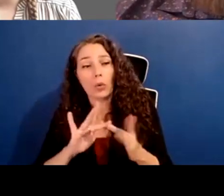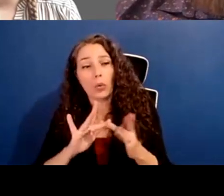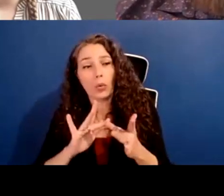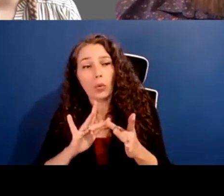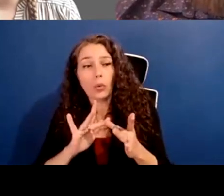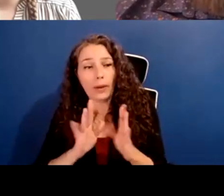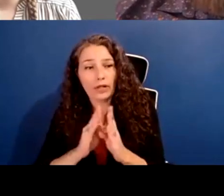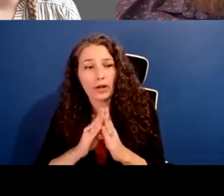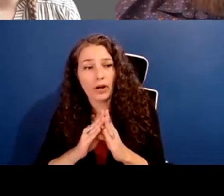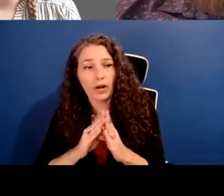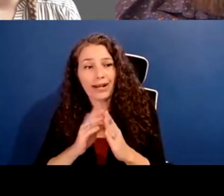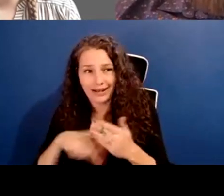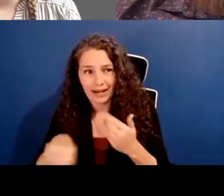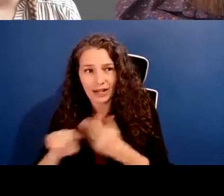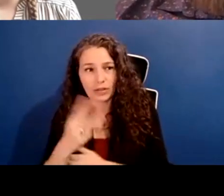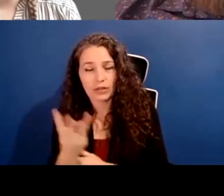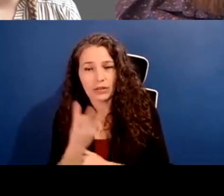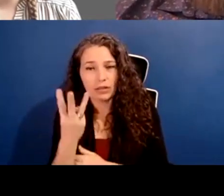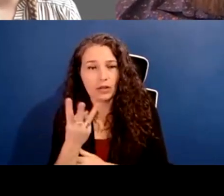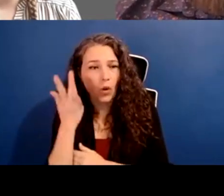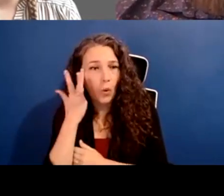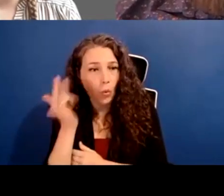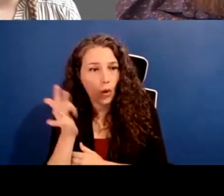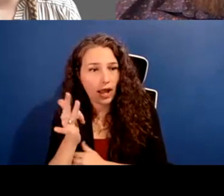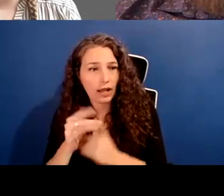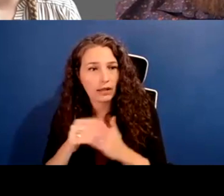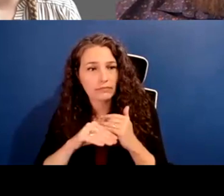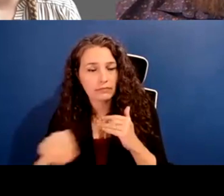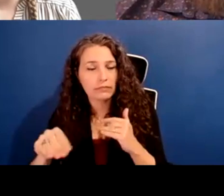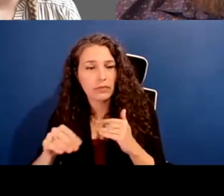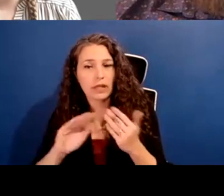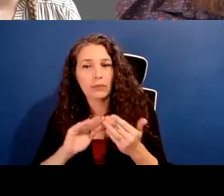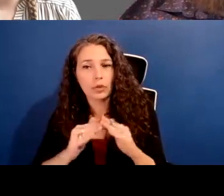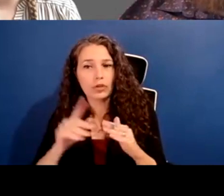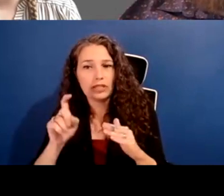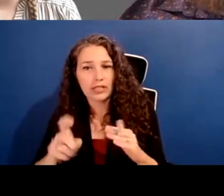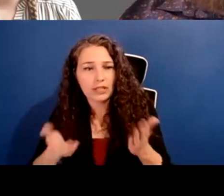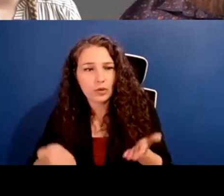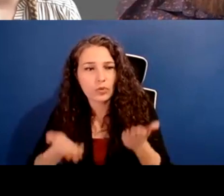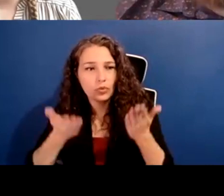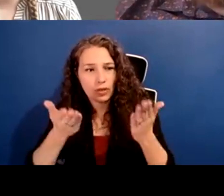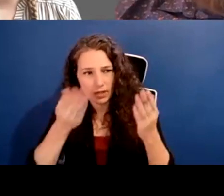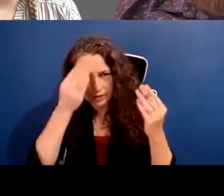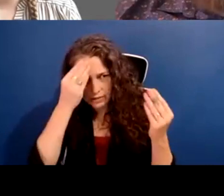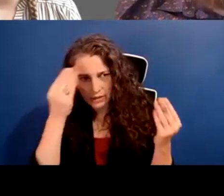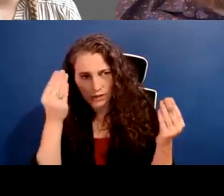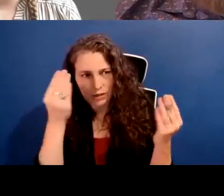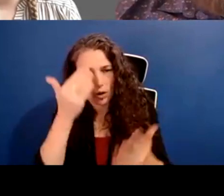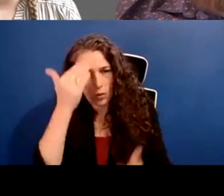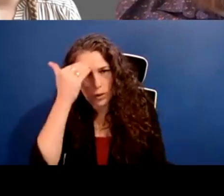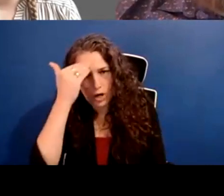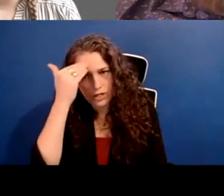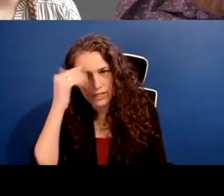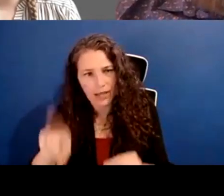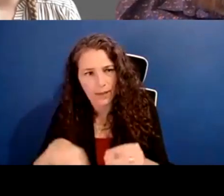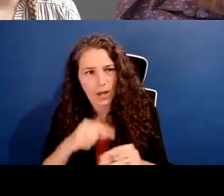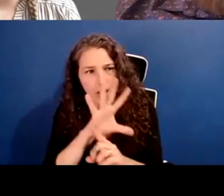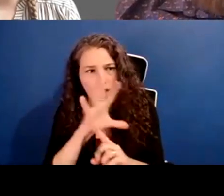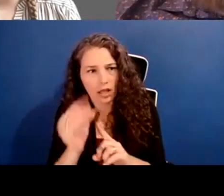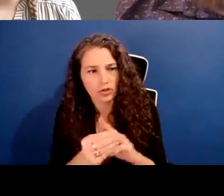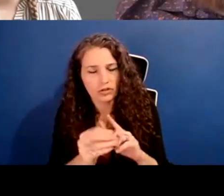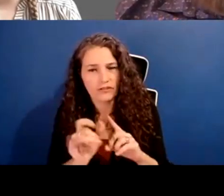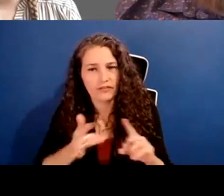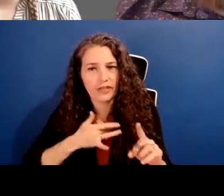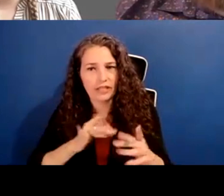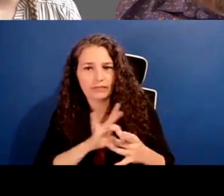Wednesday. It's about why sacred communities need to raise awareness to create a culture of belonging. As I said, next Wednesday, December 13th.